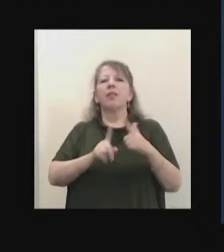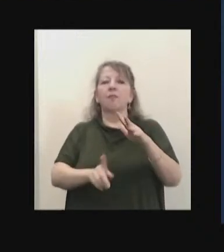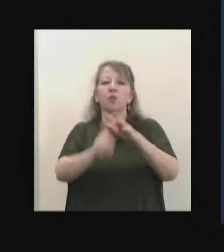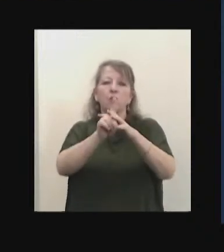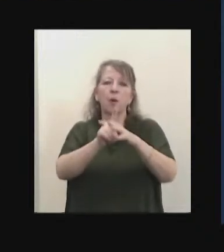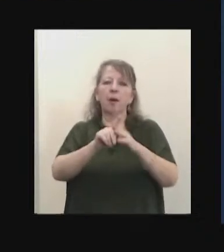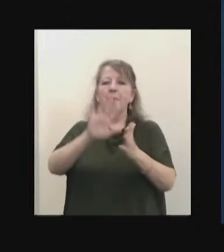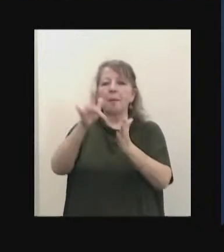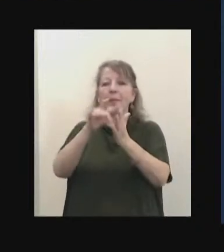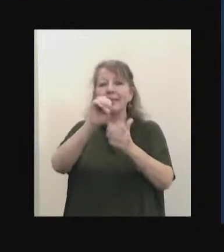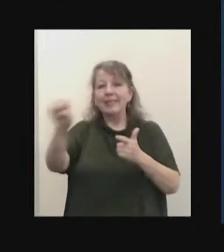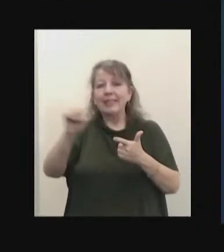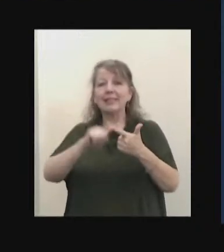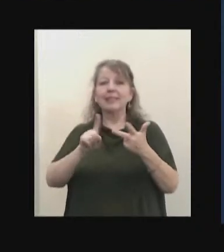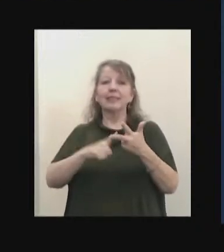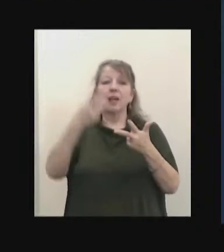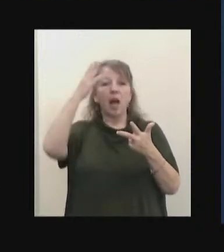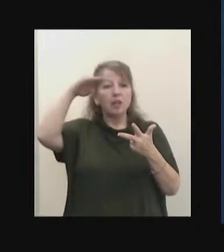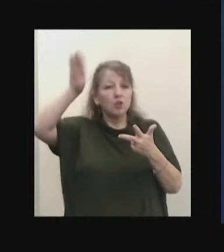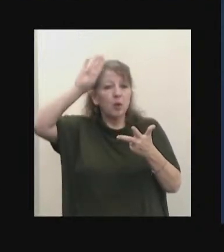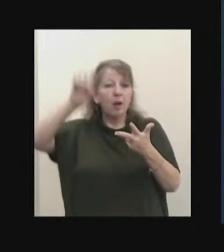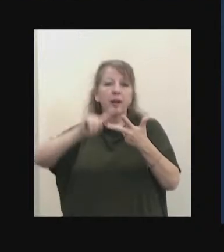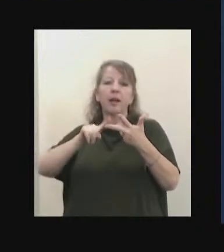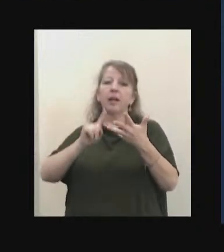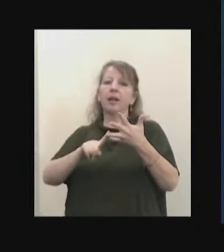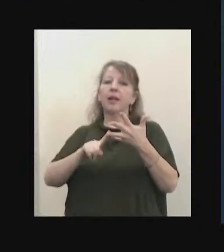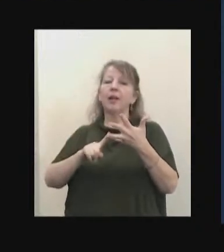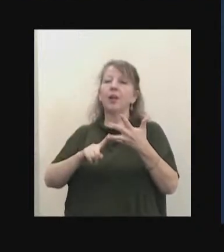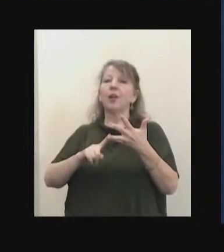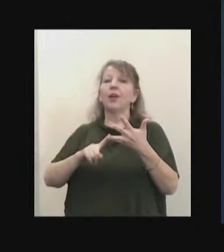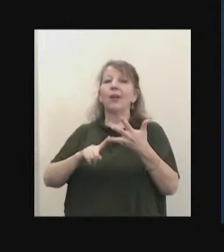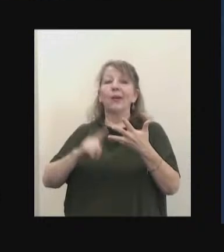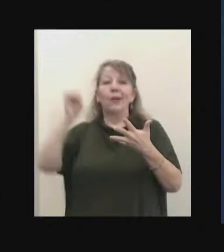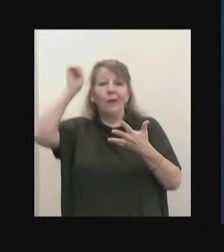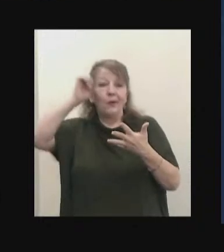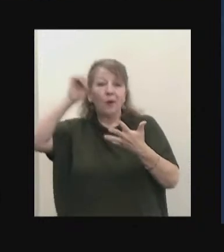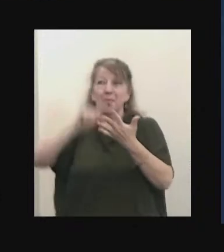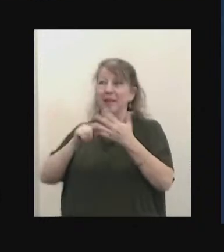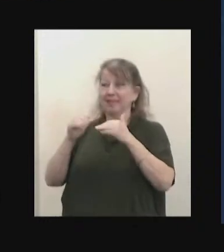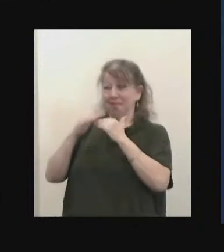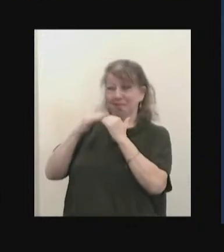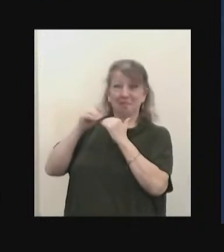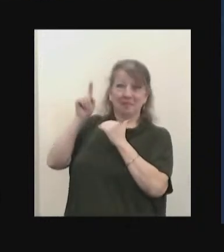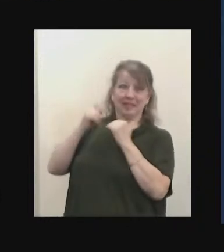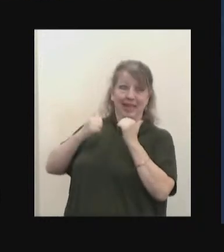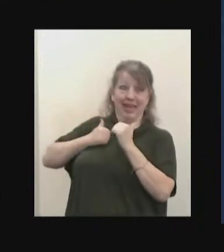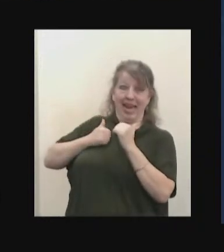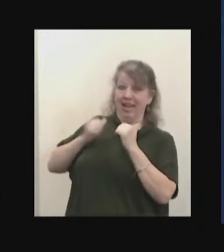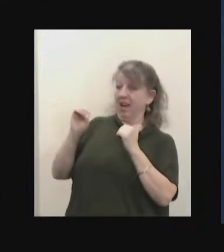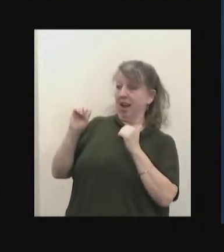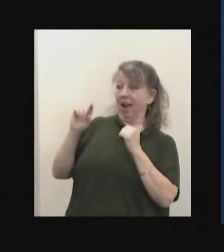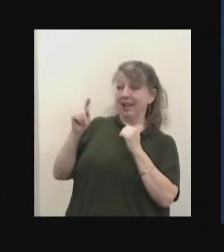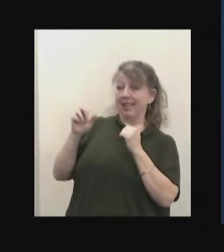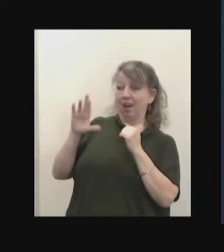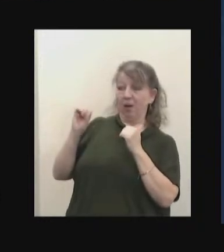East, Australia, Europe, and again in Ontario, our neighbor. So we just imagine it's just a matter of time before we